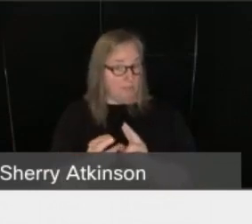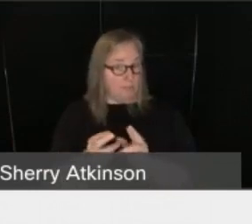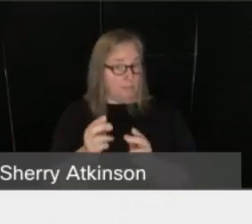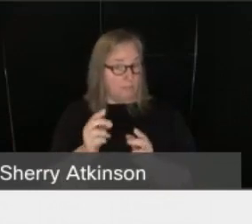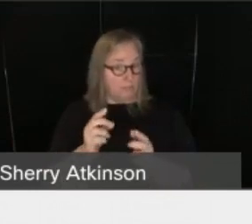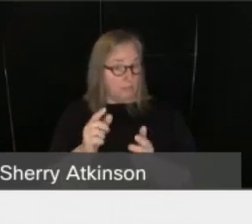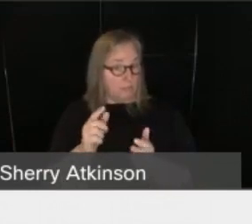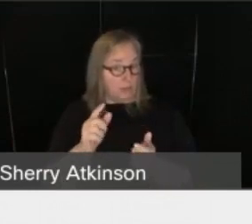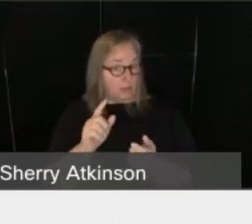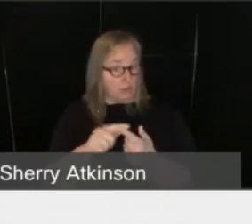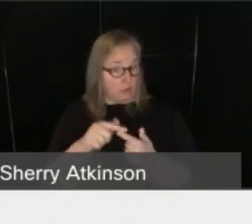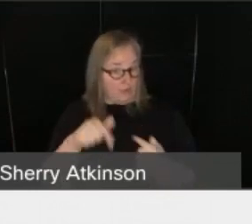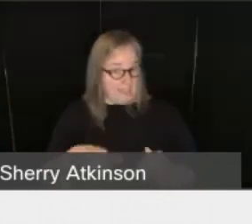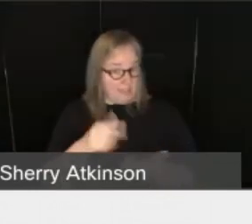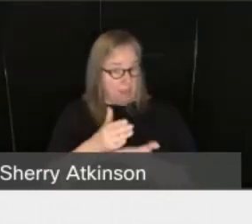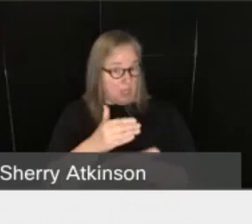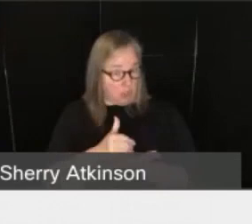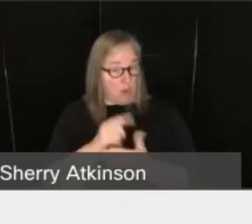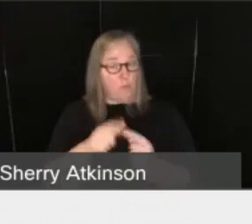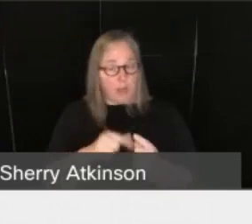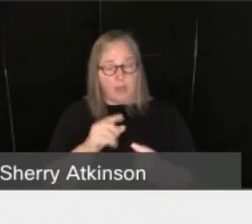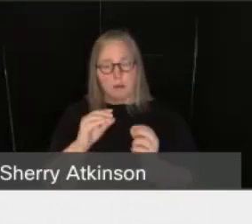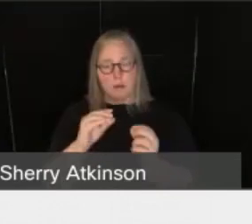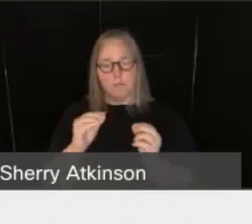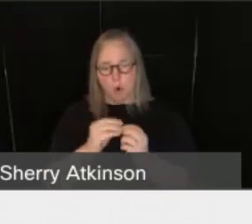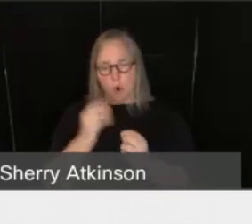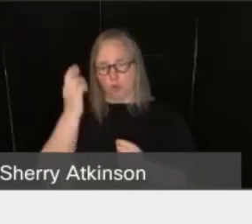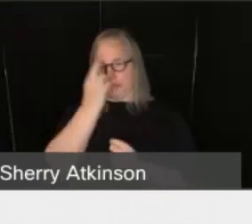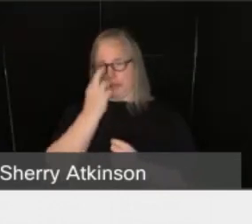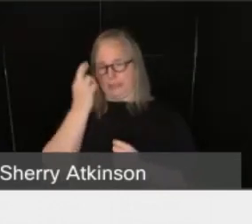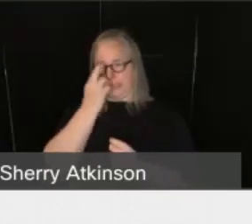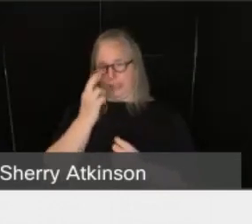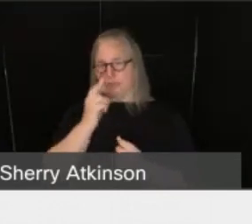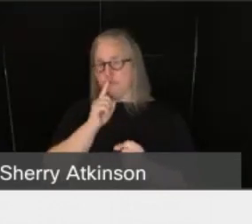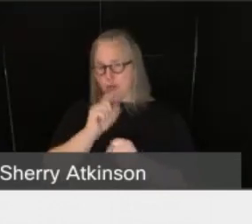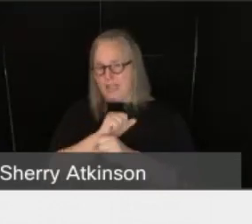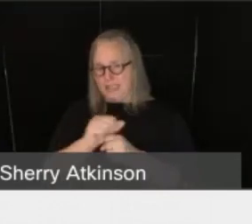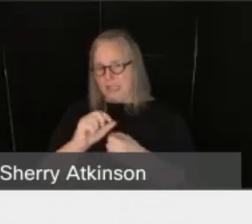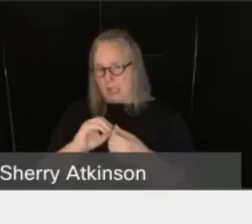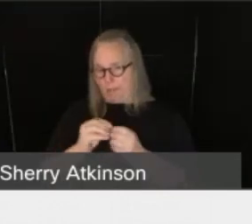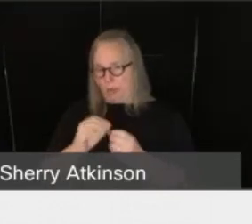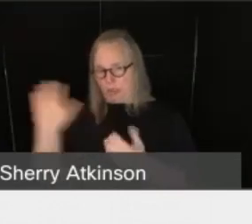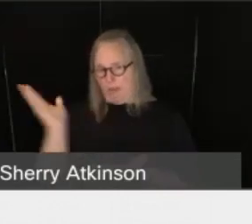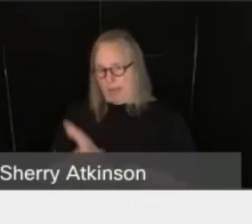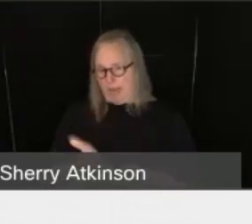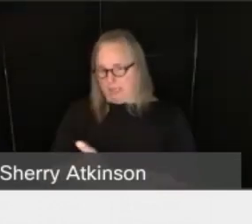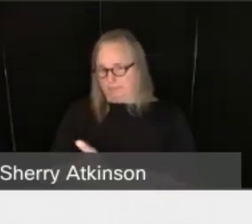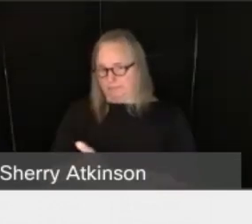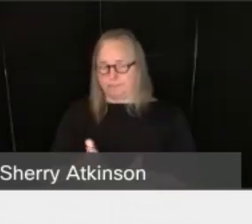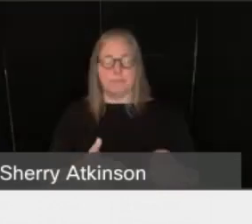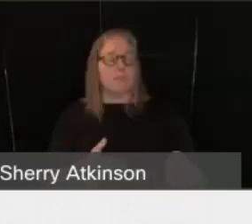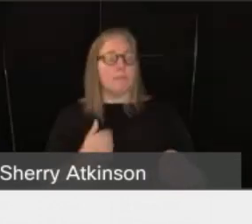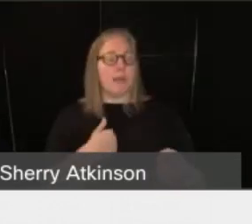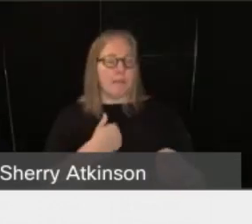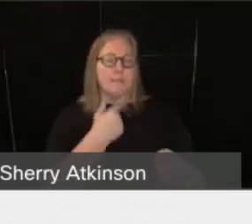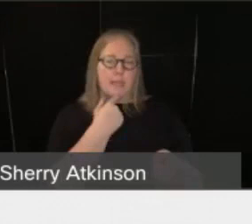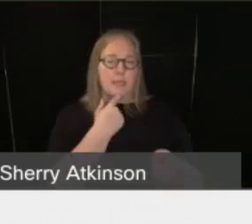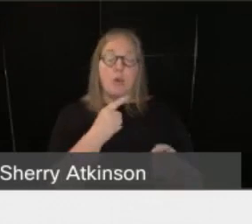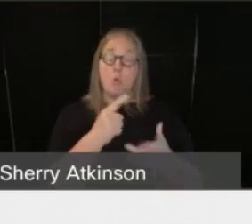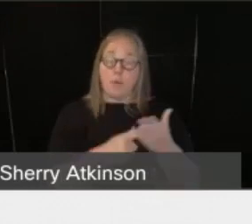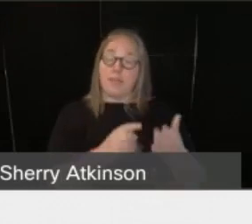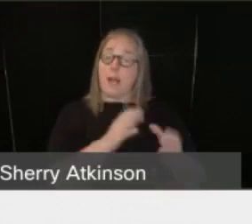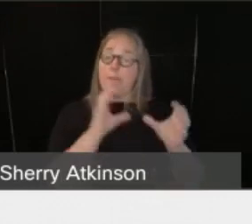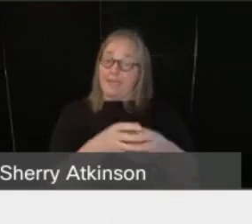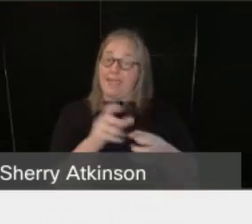budget when more realistic numbers come in? Well, what I'm saying, and I think the committee needs to understand, is that we